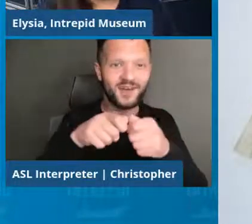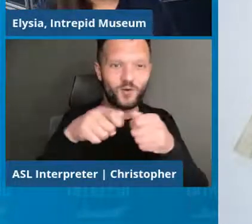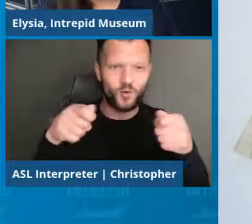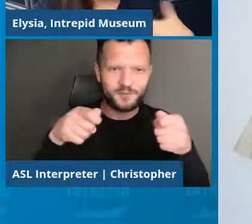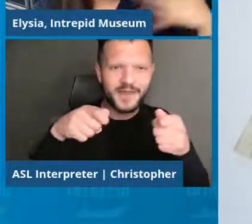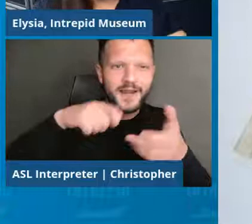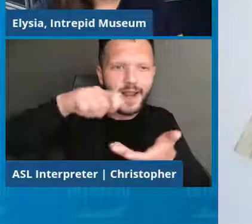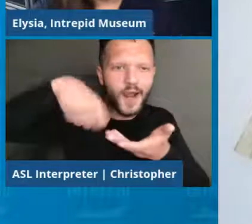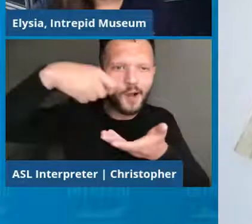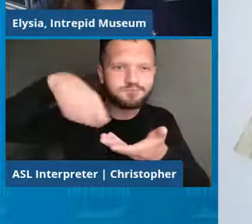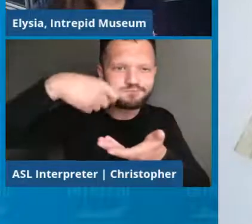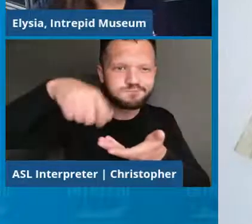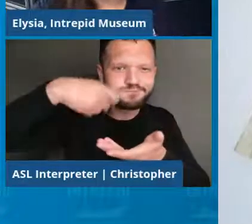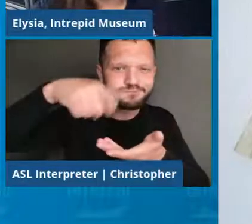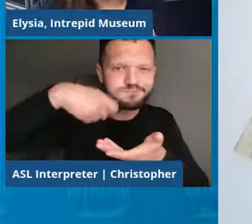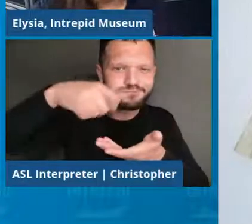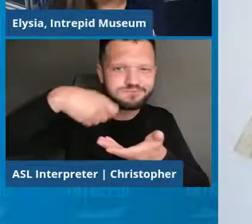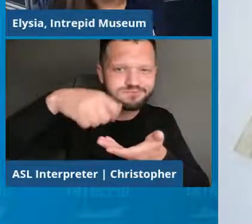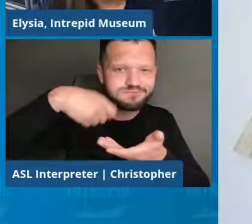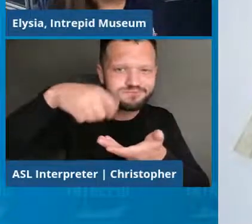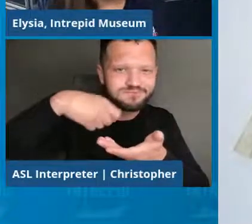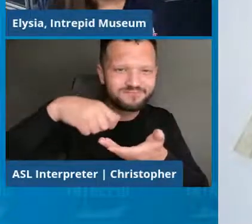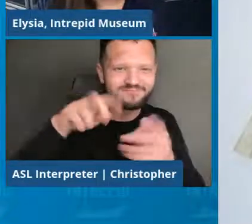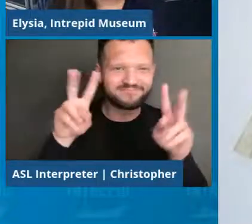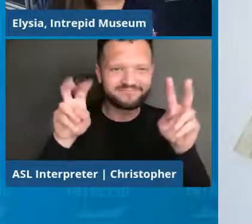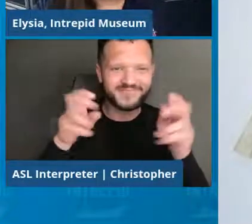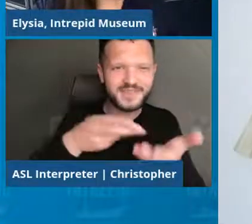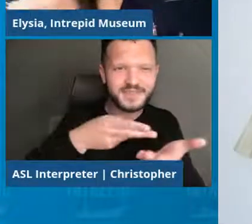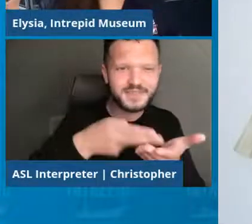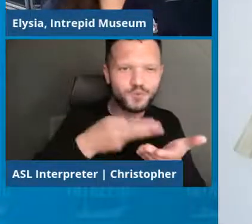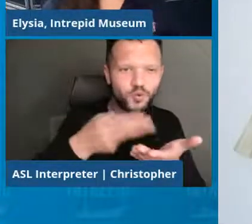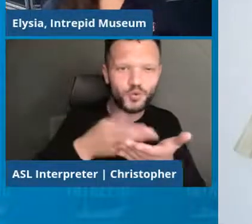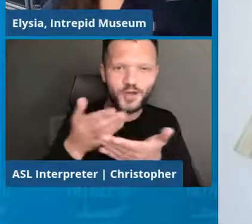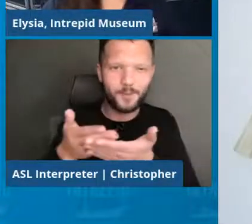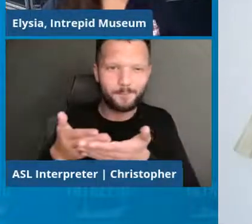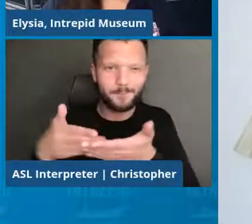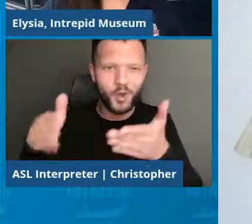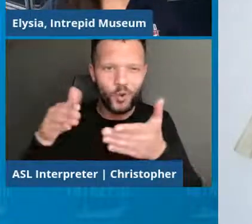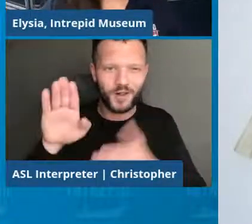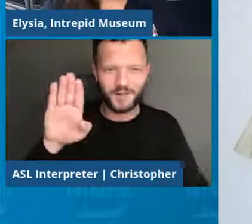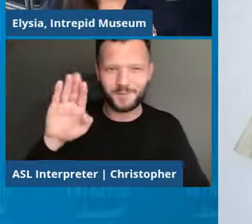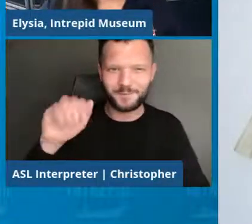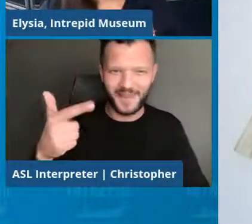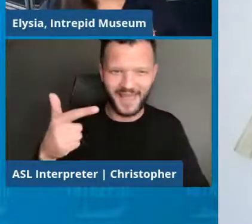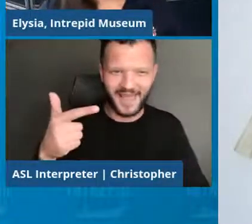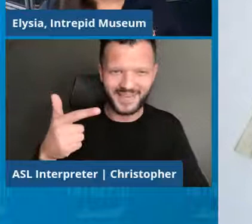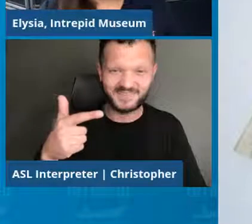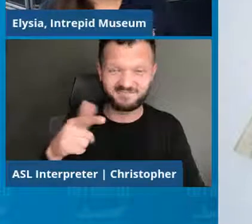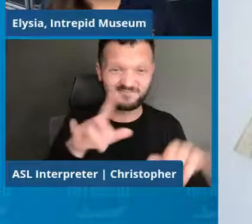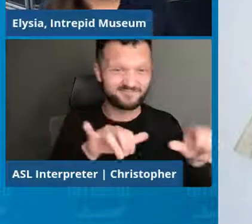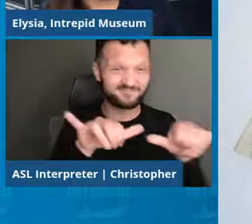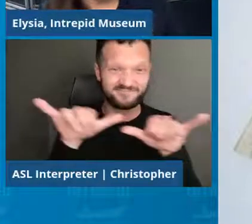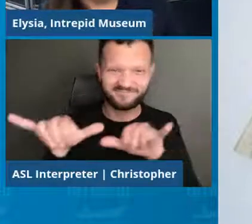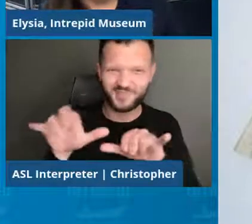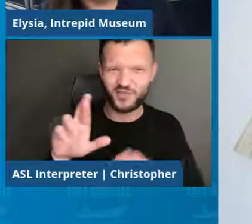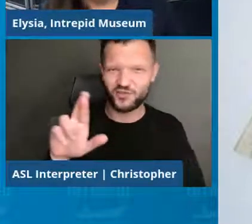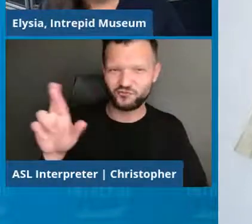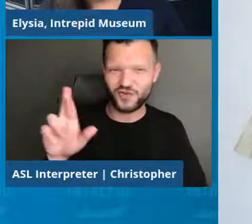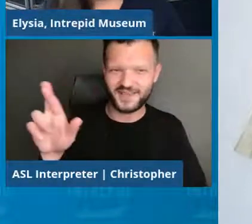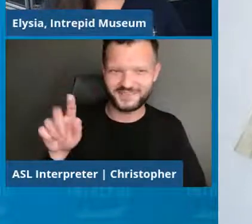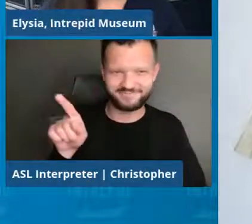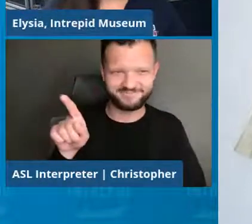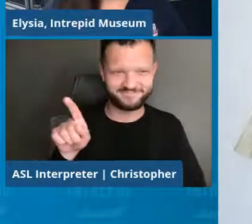like a bowl, hence the name spoon bowl bag. And on the right, same idea. It's labeled as spiced fruit